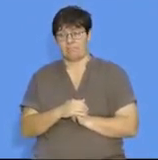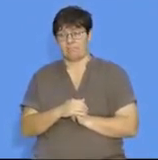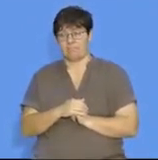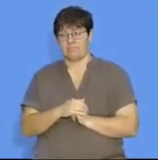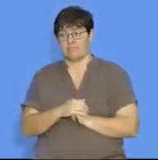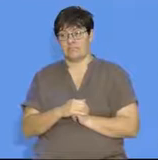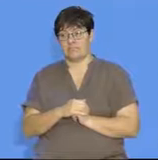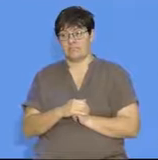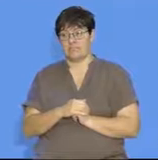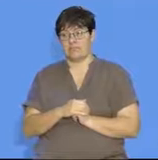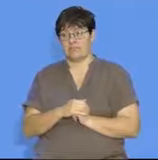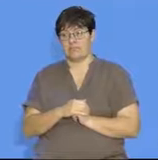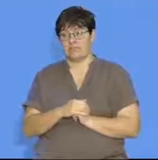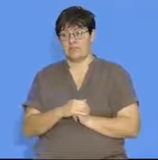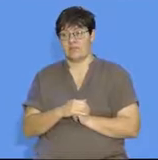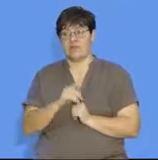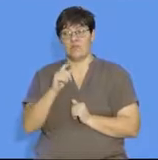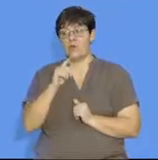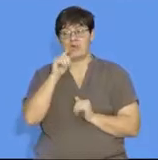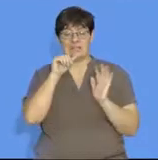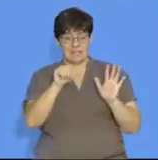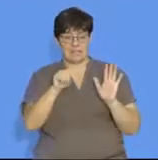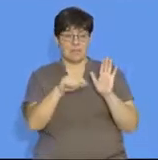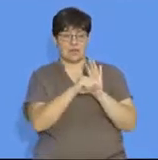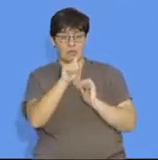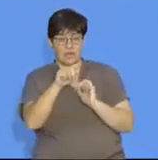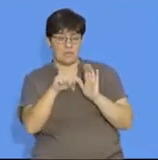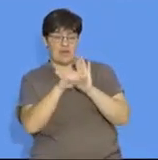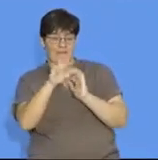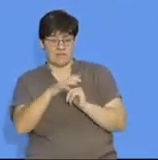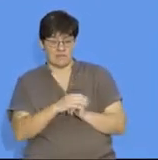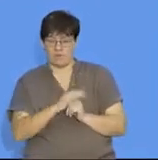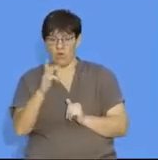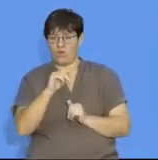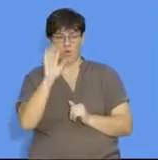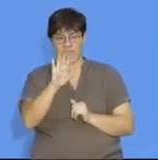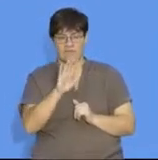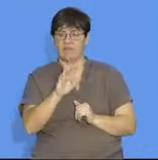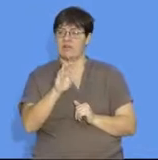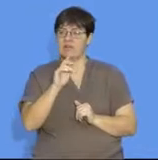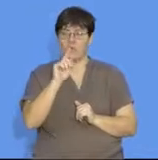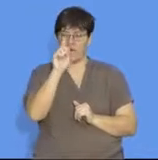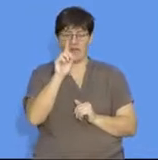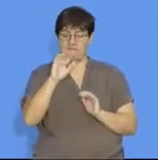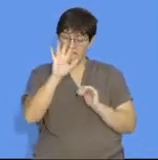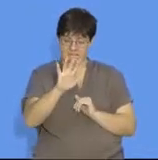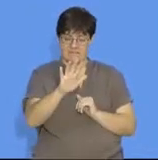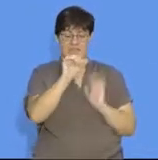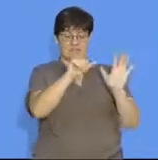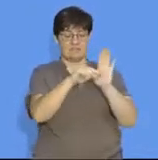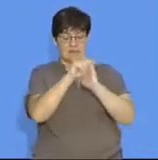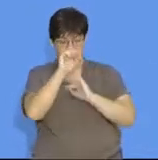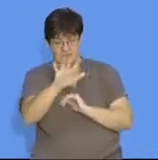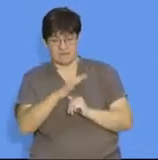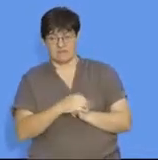it's actually 6 minus 1 minus 5. Okay, let's correct that because it's changing y, okay?